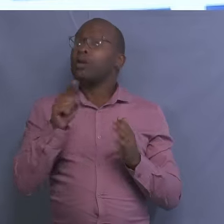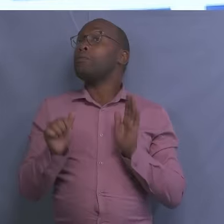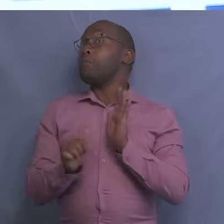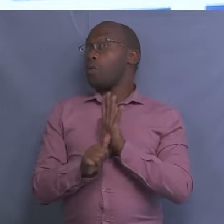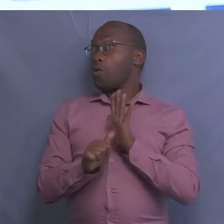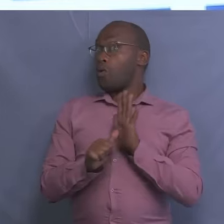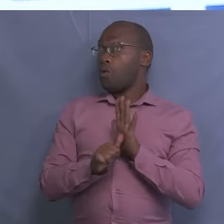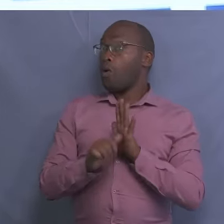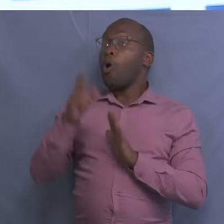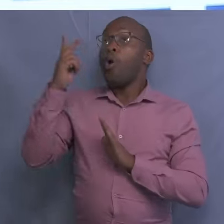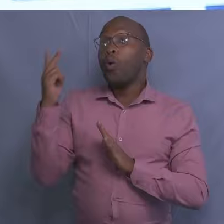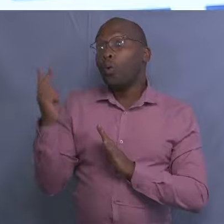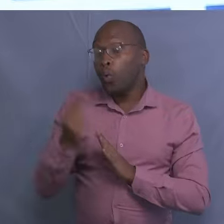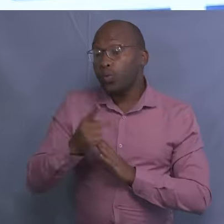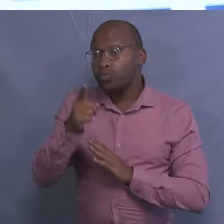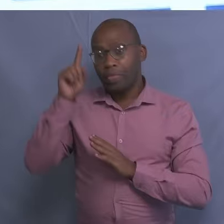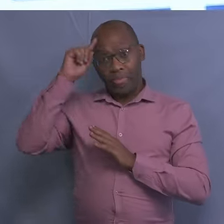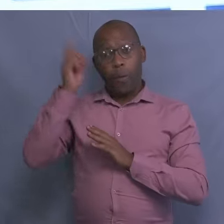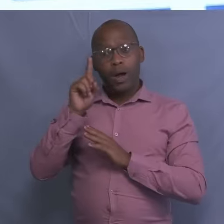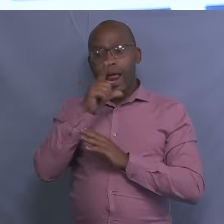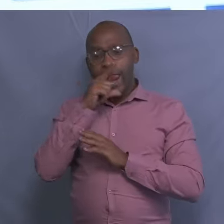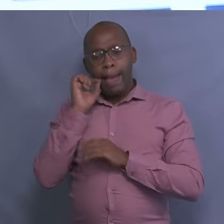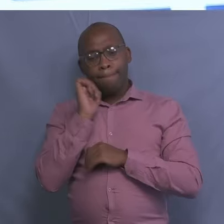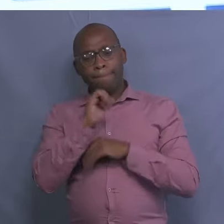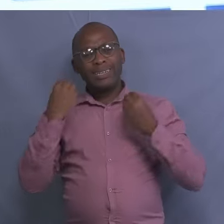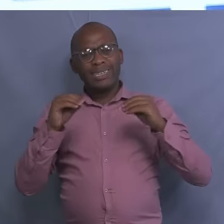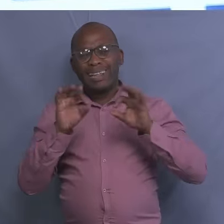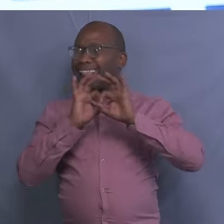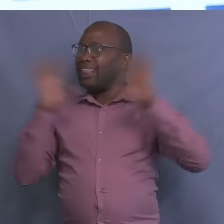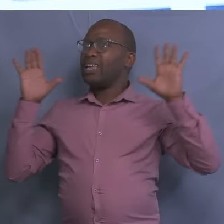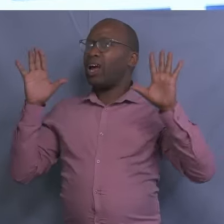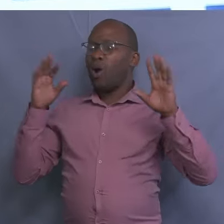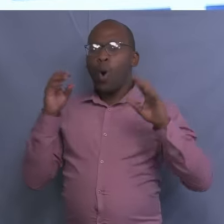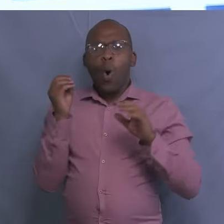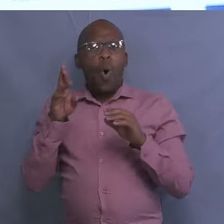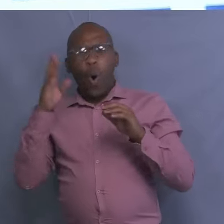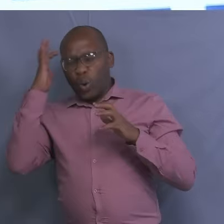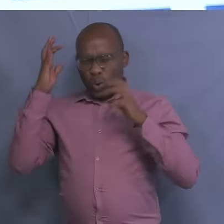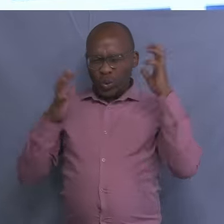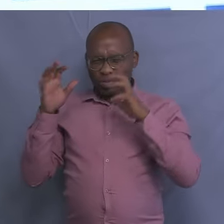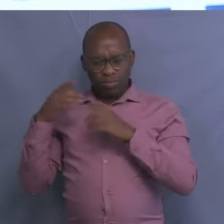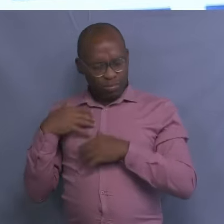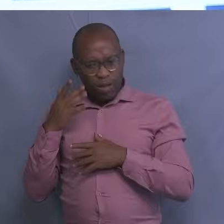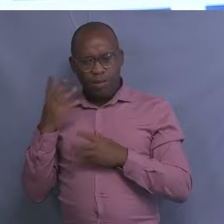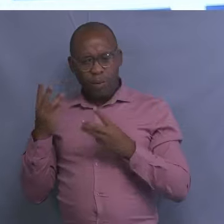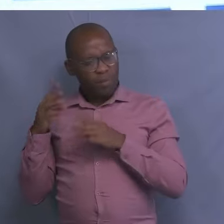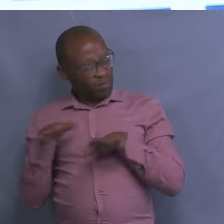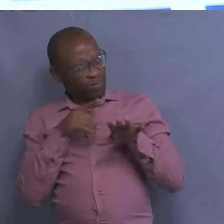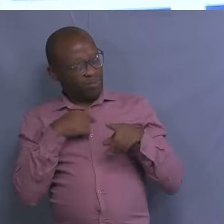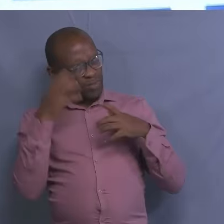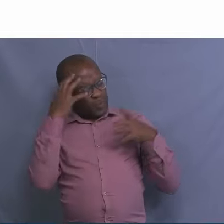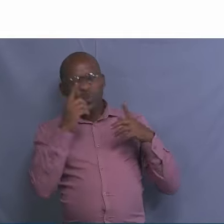be confusing. So when you see the name, it must not give you a different meaning of what the intended meaning